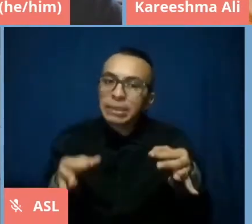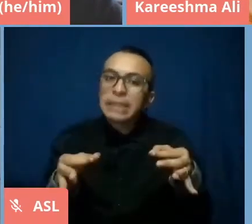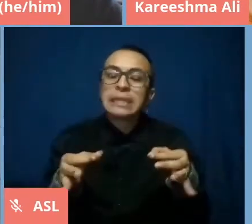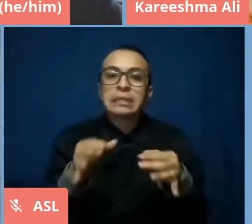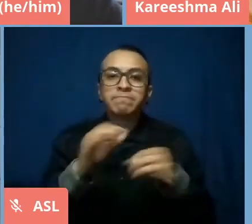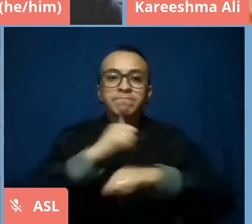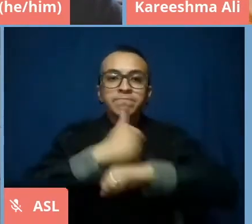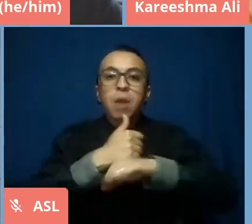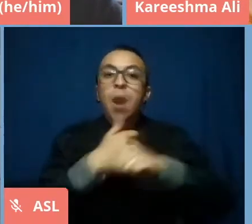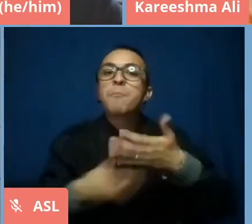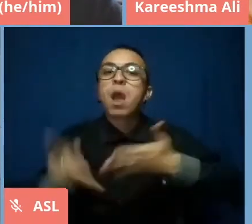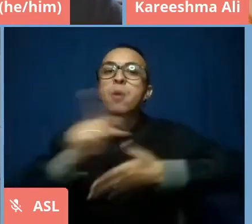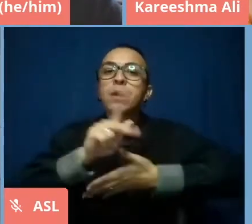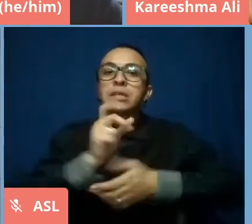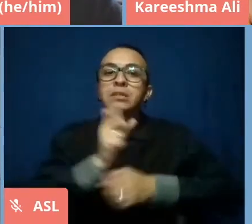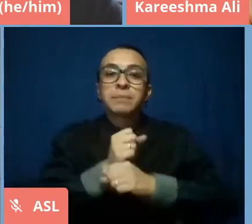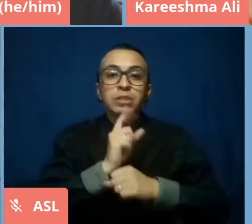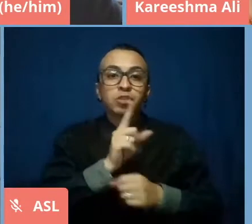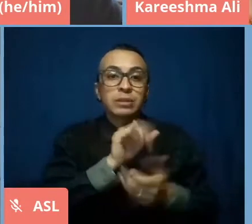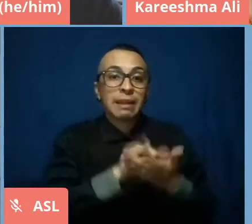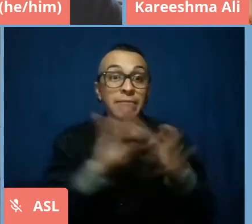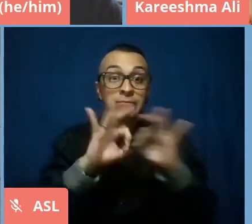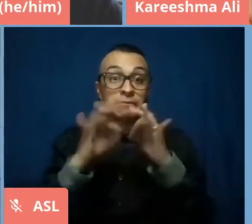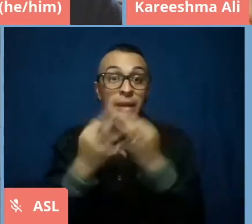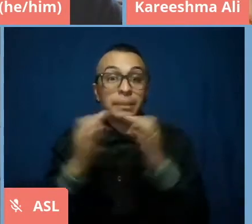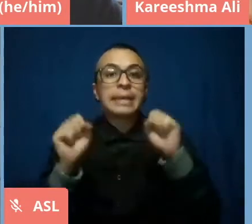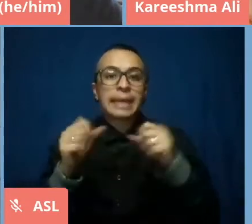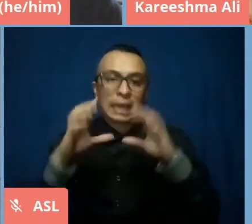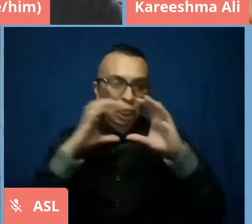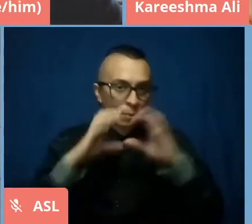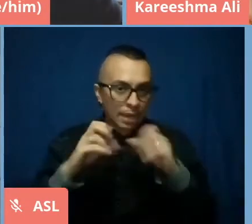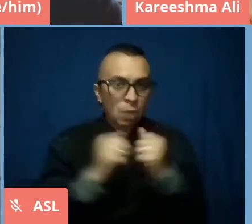for making sure families can communicate with them.